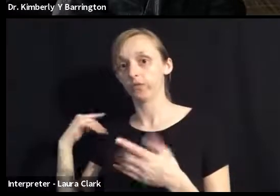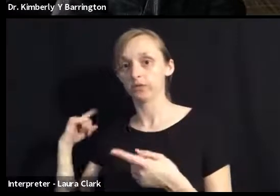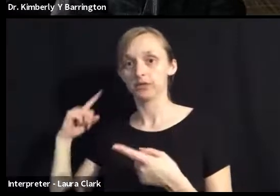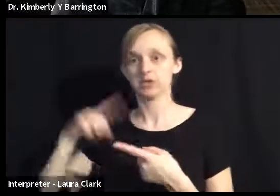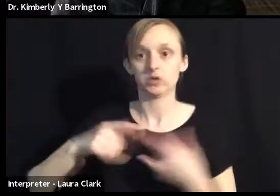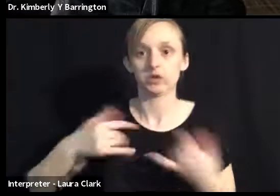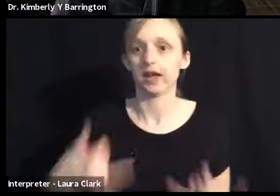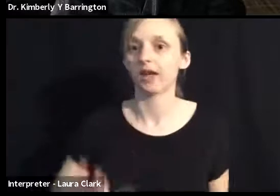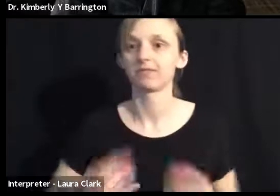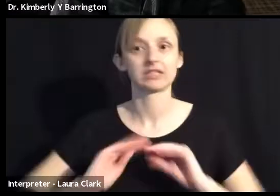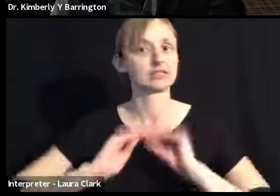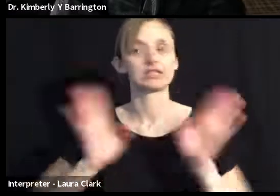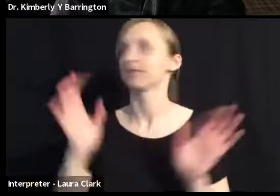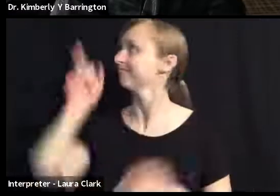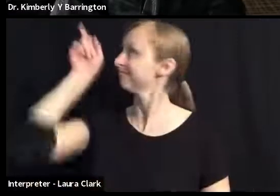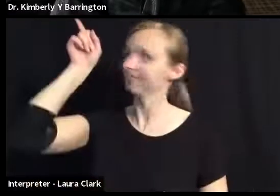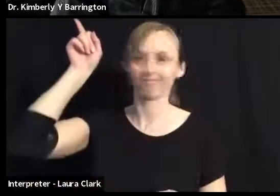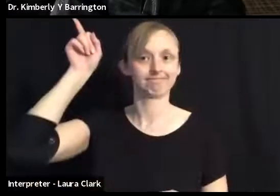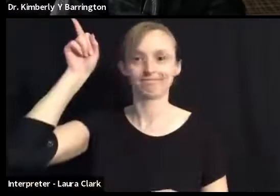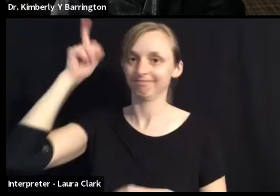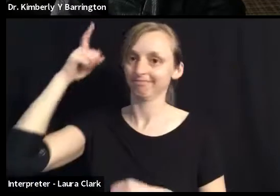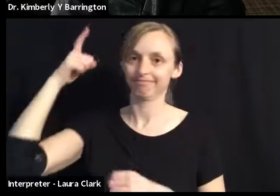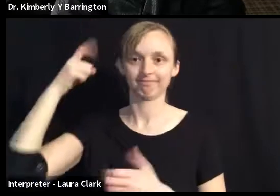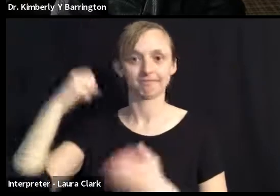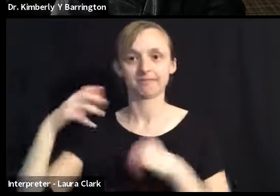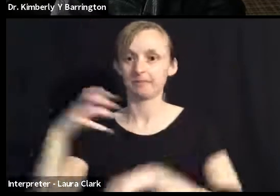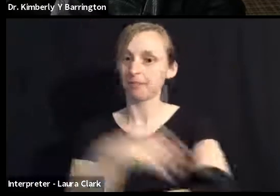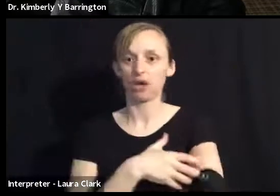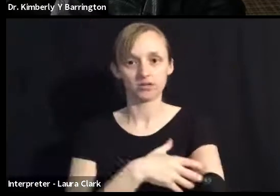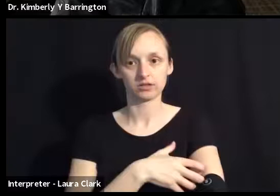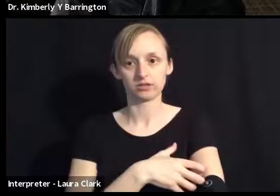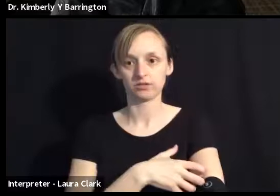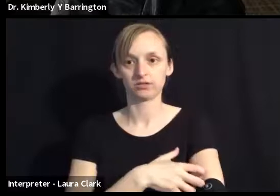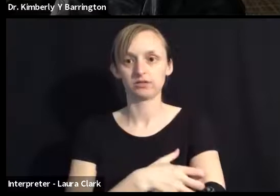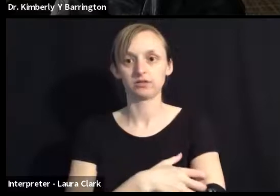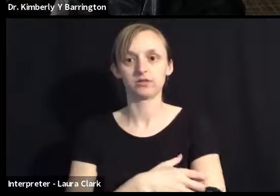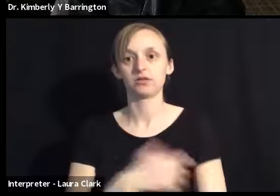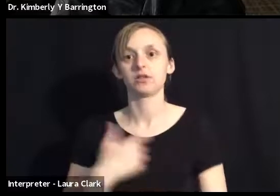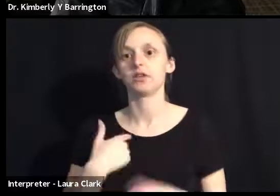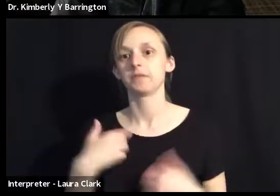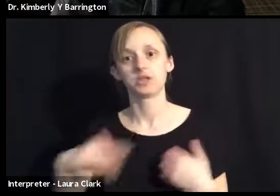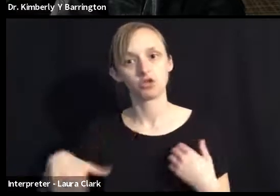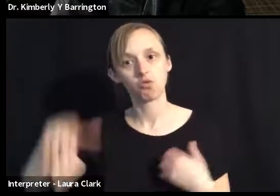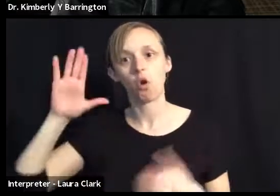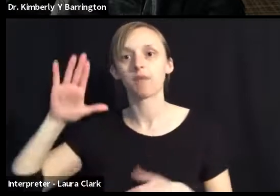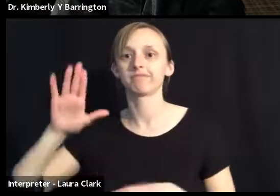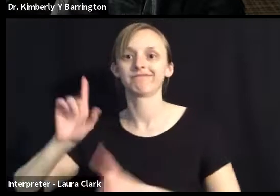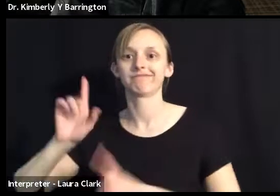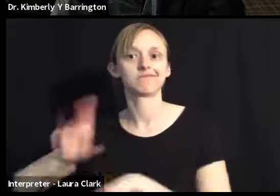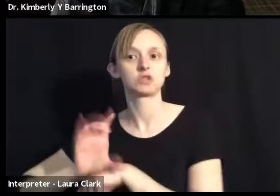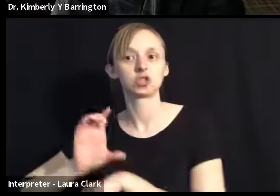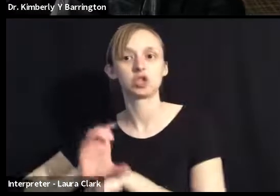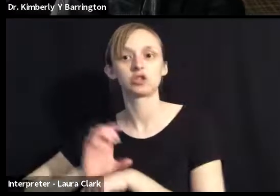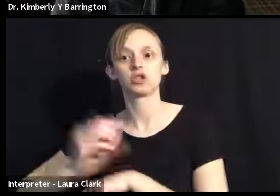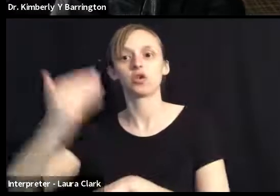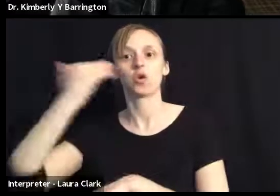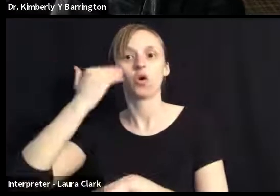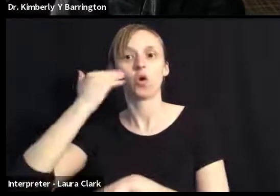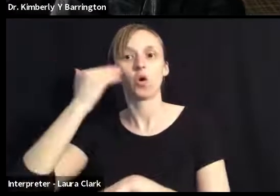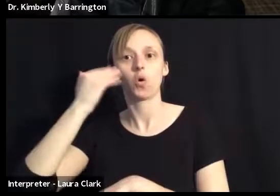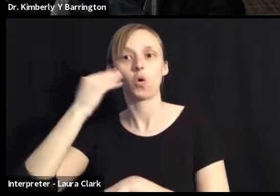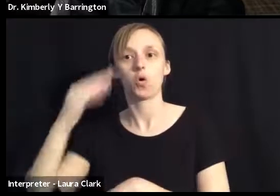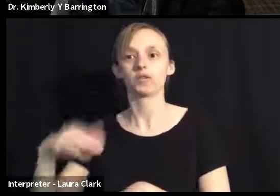testimony soon. But I believe just by me growing up in the church, knowing what testimony and